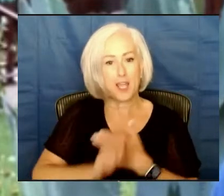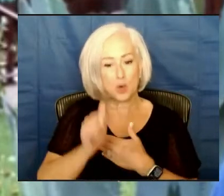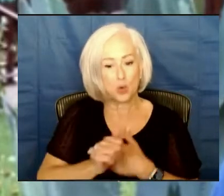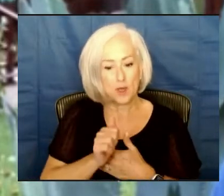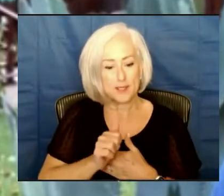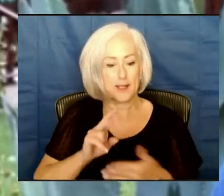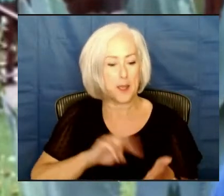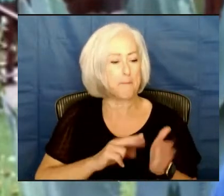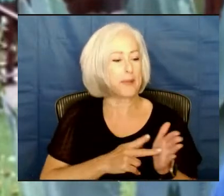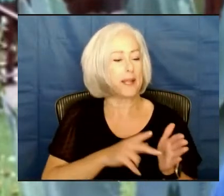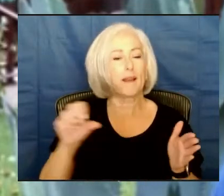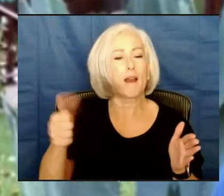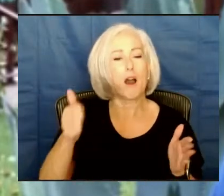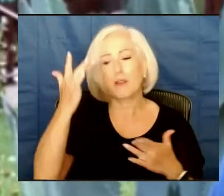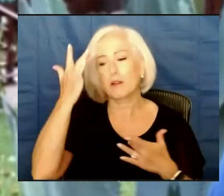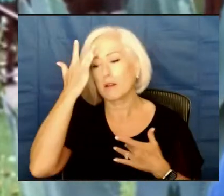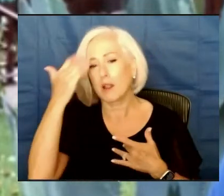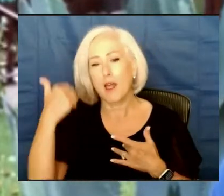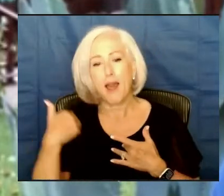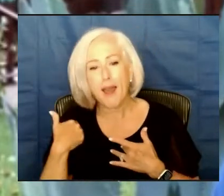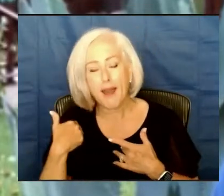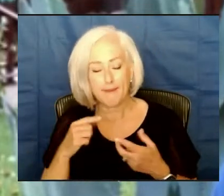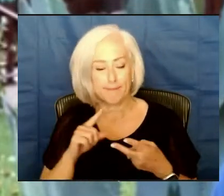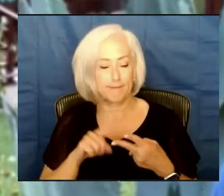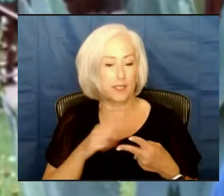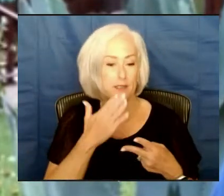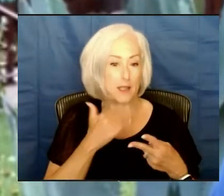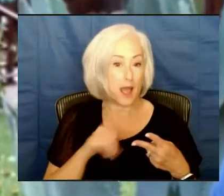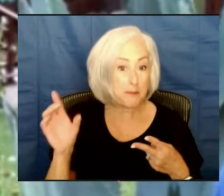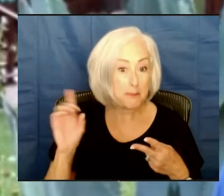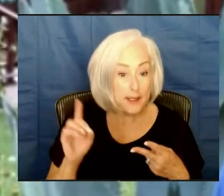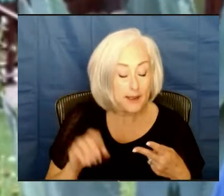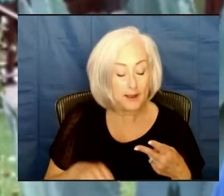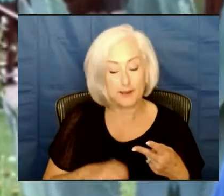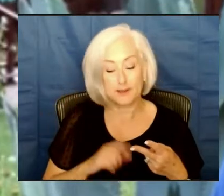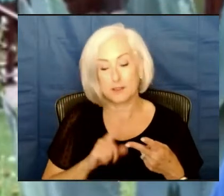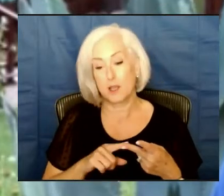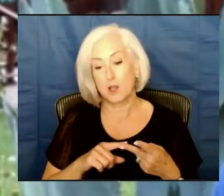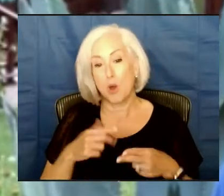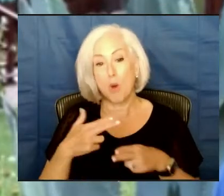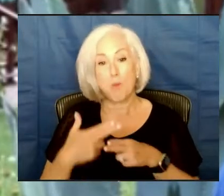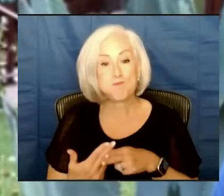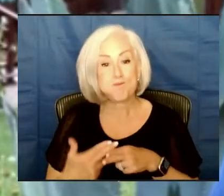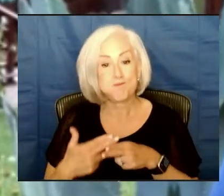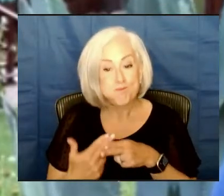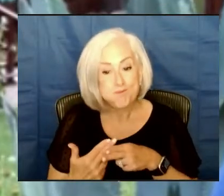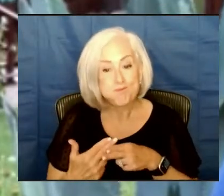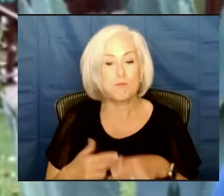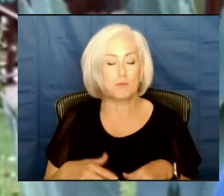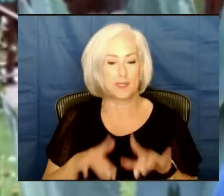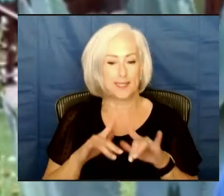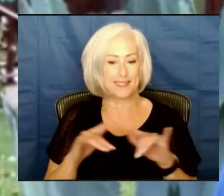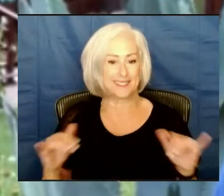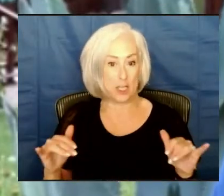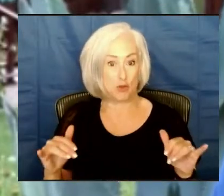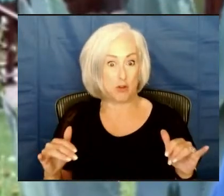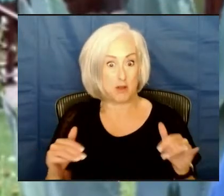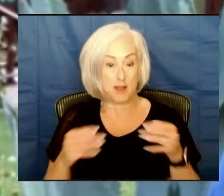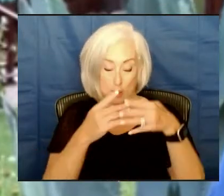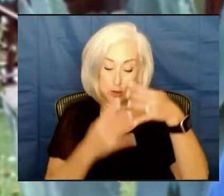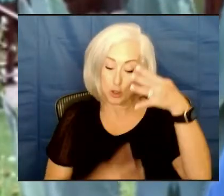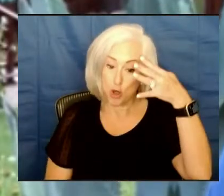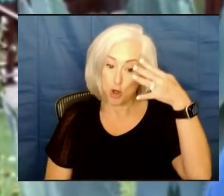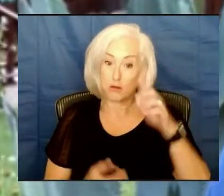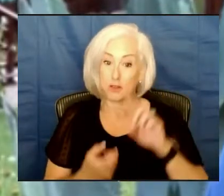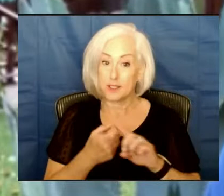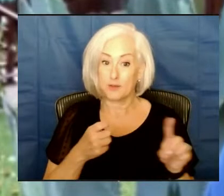comorbidities, age, diabetes, weight, but there is a long list on the CDC that includes quite a bit of people. Also,